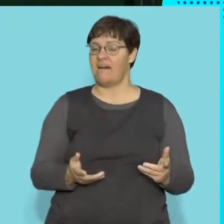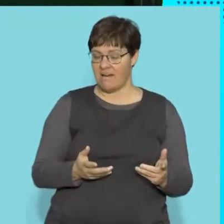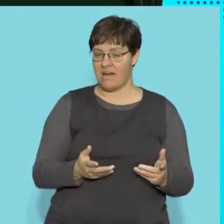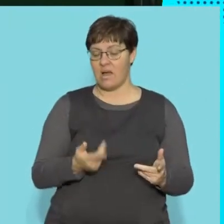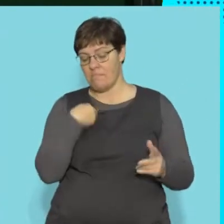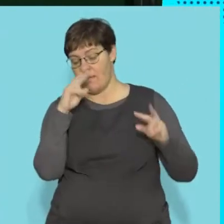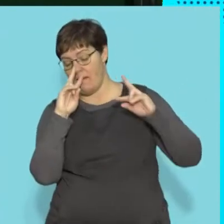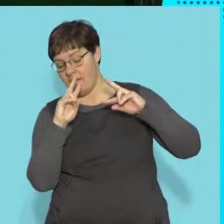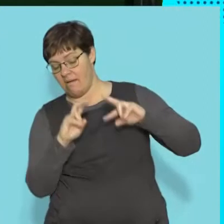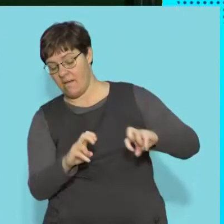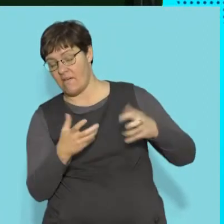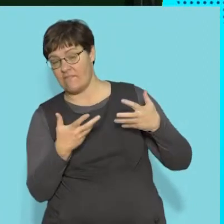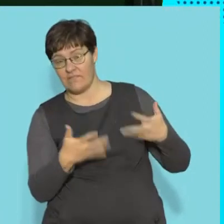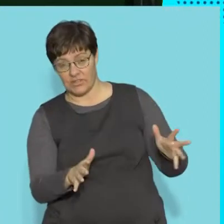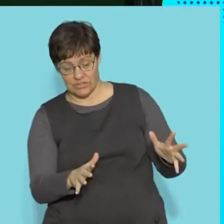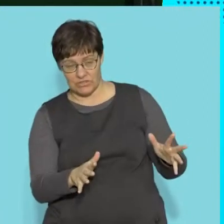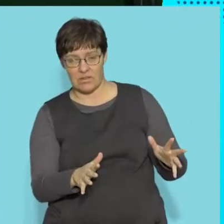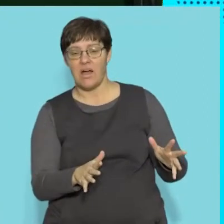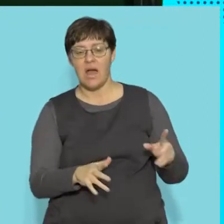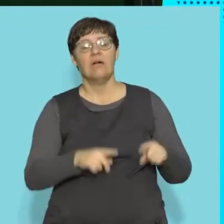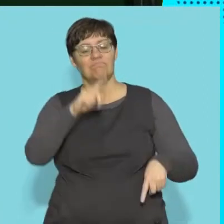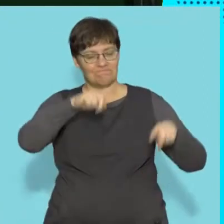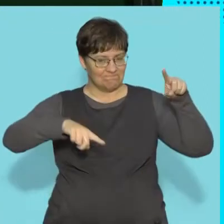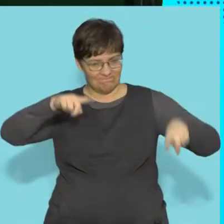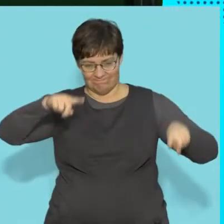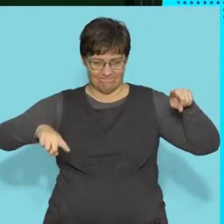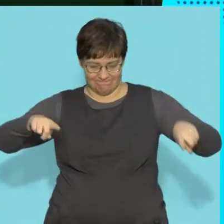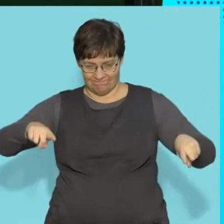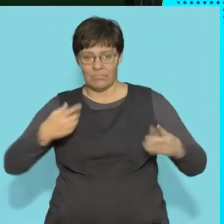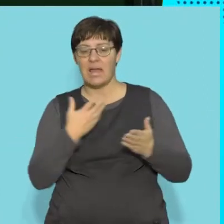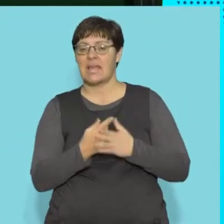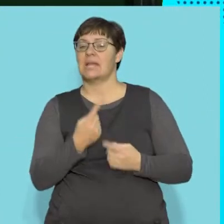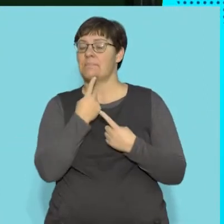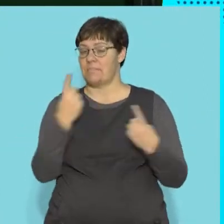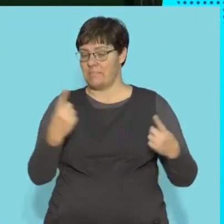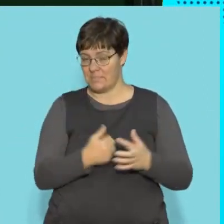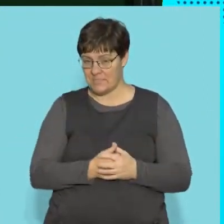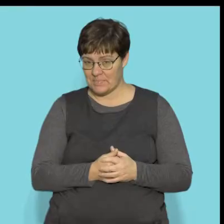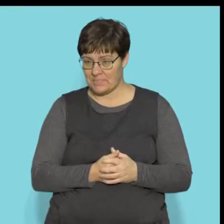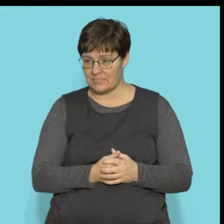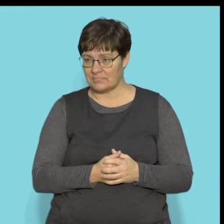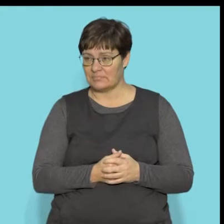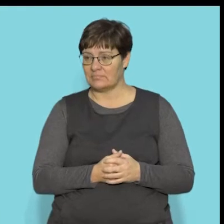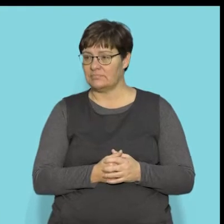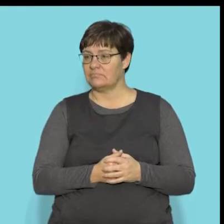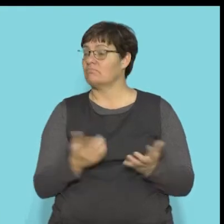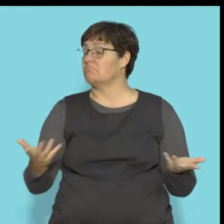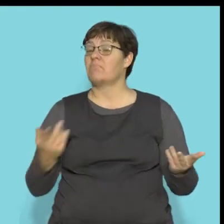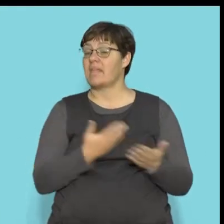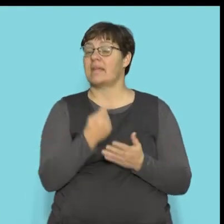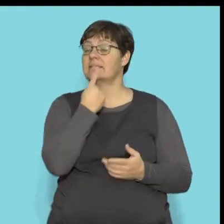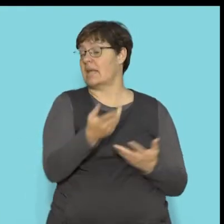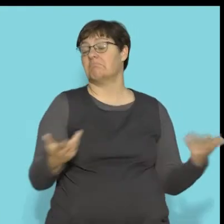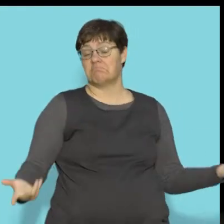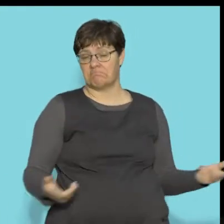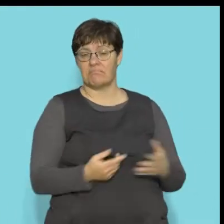of our investigation, there are different hypotheses that you could have stated. So you could have